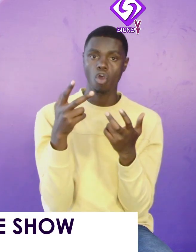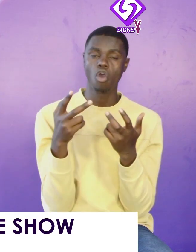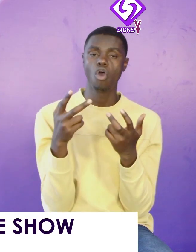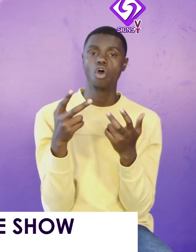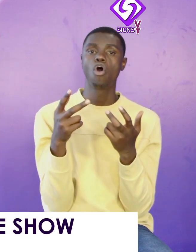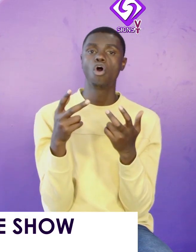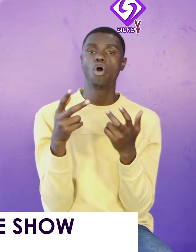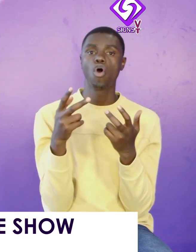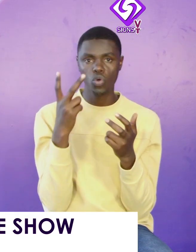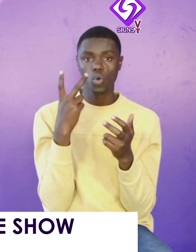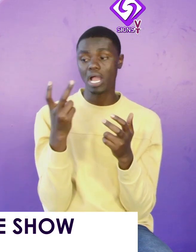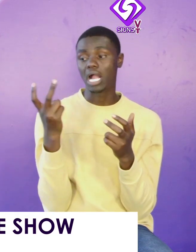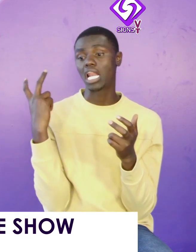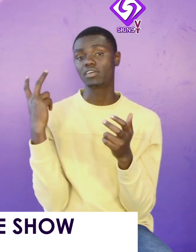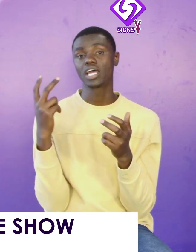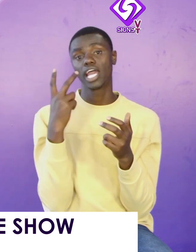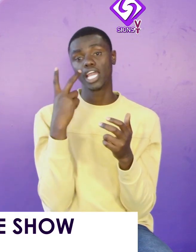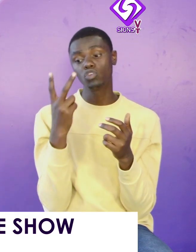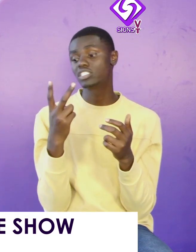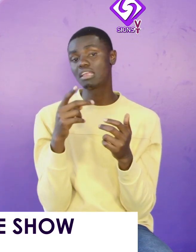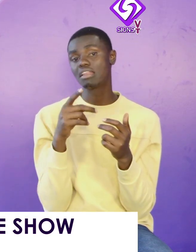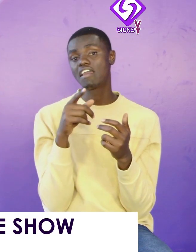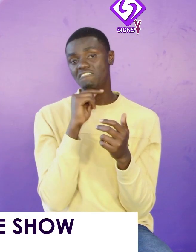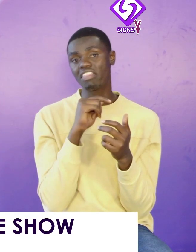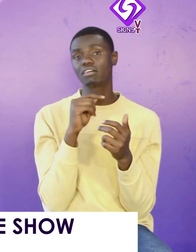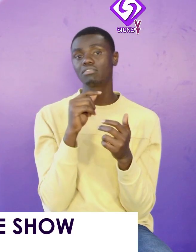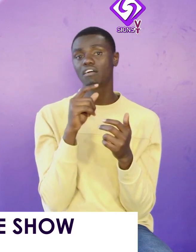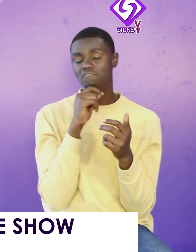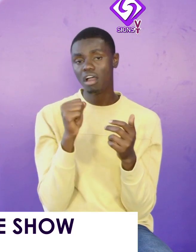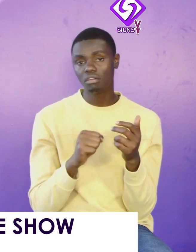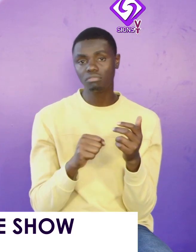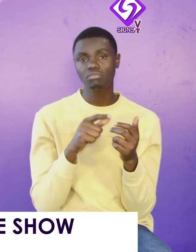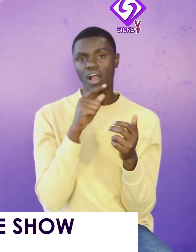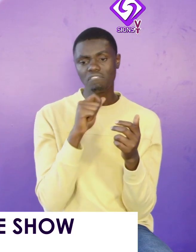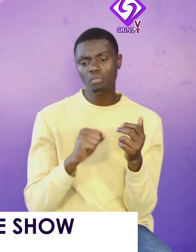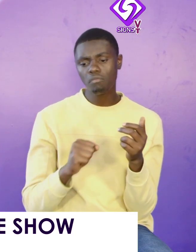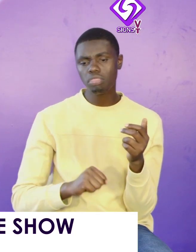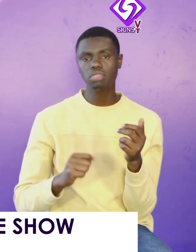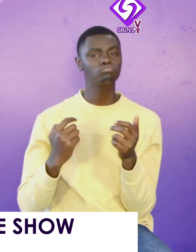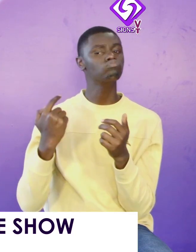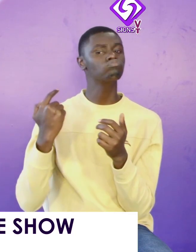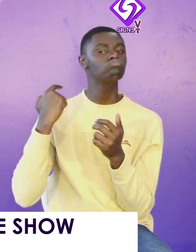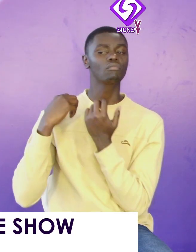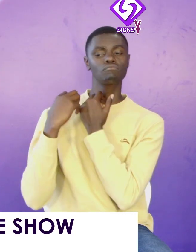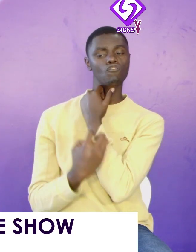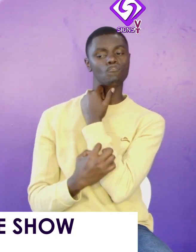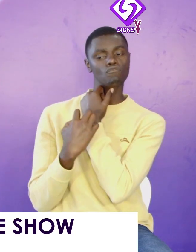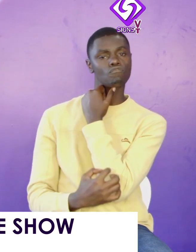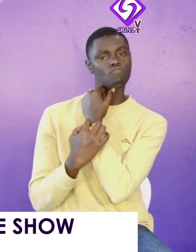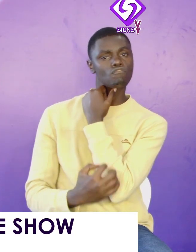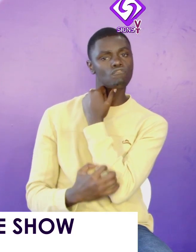poverty in the father of your father of your father, the mother of your mother and your mother. Those are patterns in the